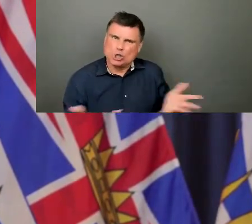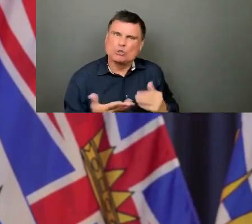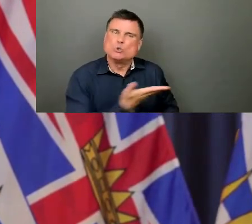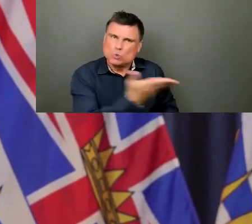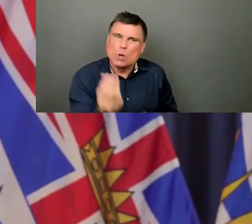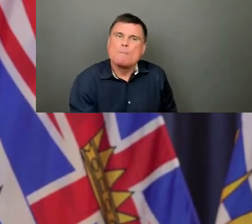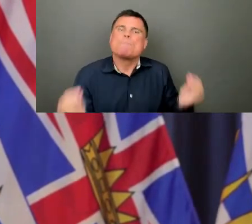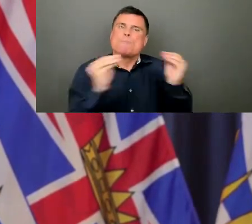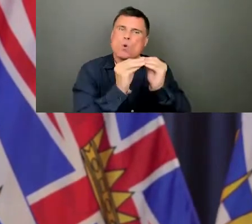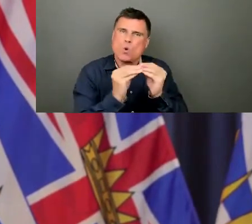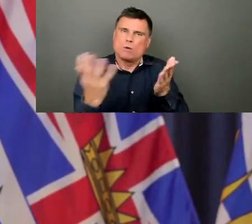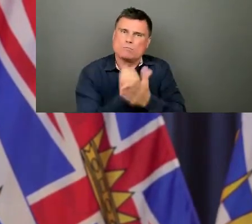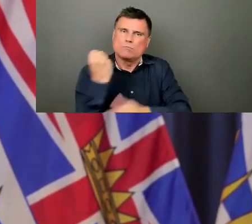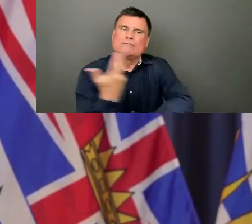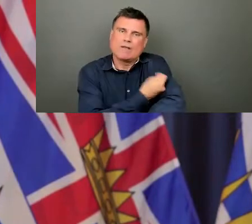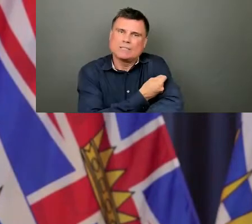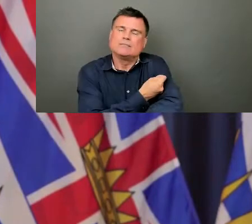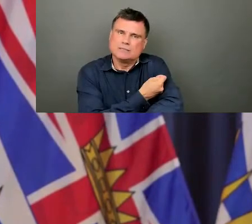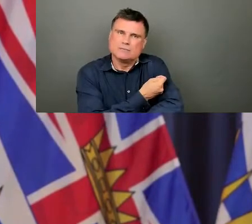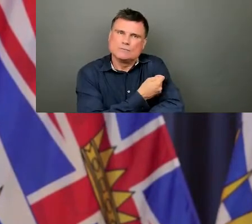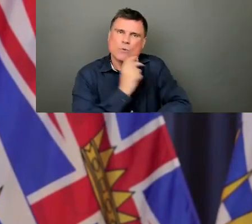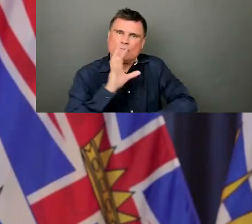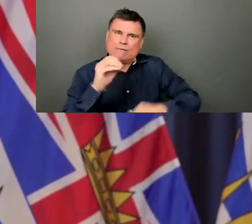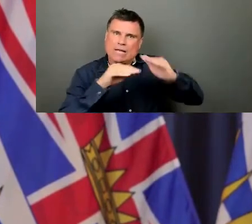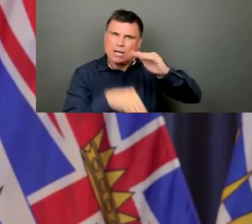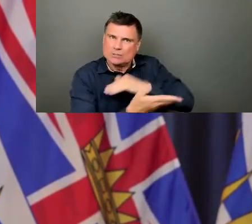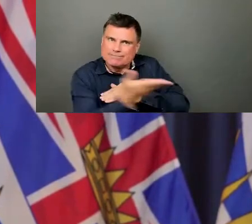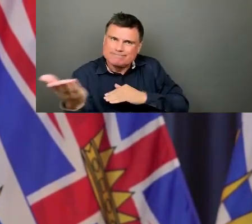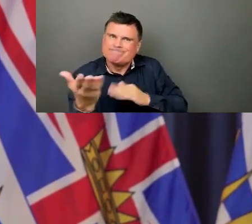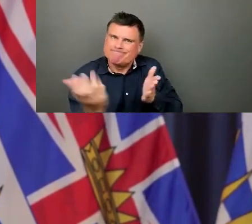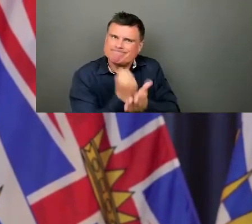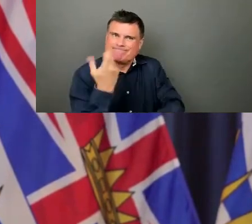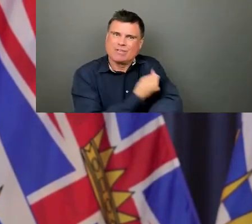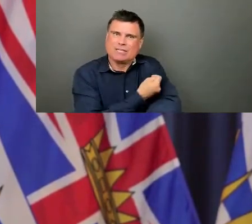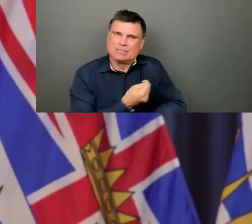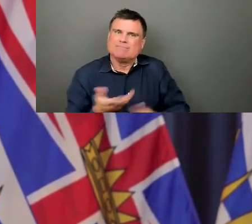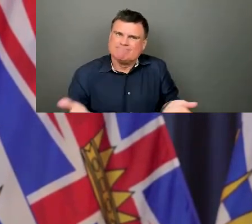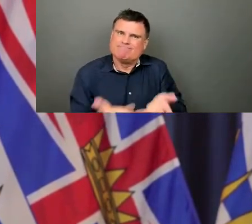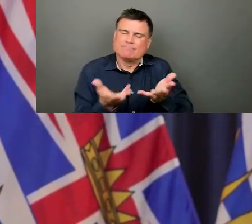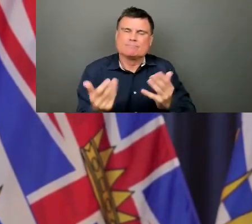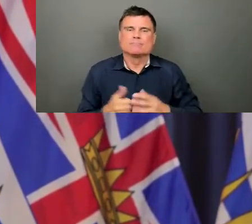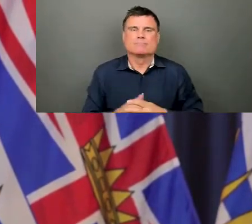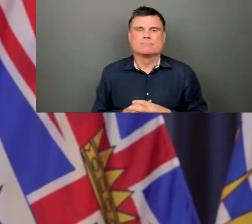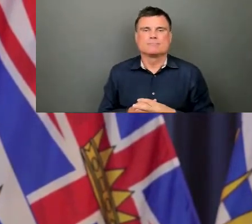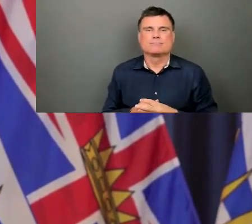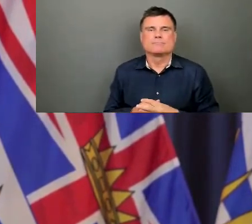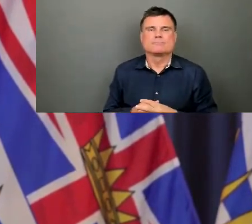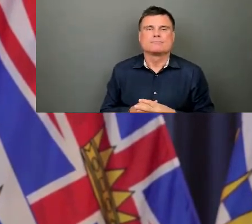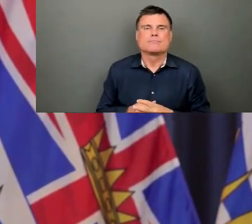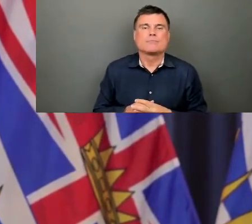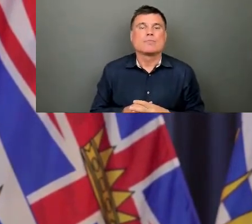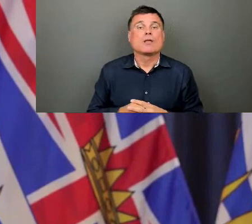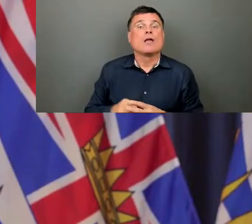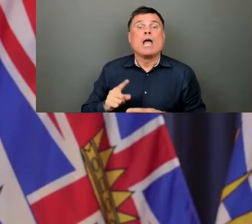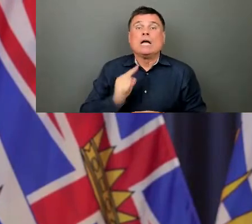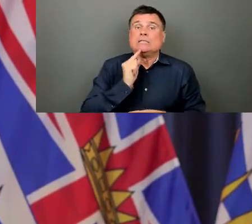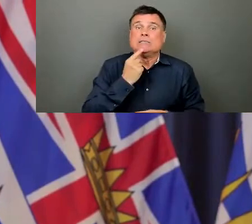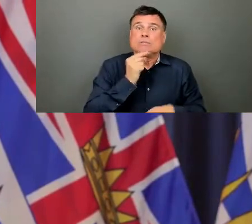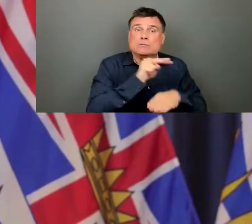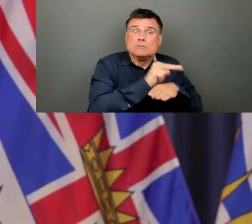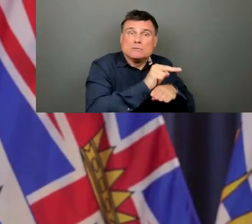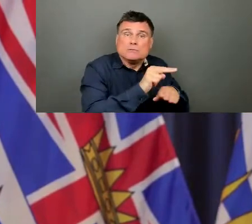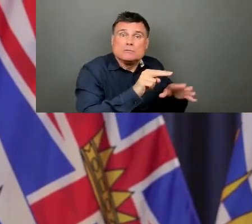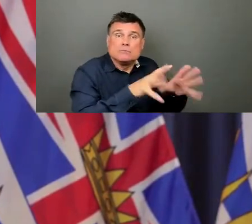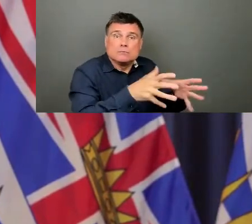acute care is every hospital in BC, but particularly regional hospitals, have a number of what we